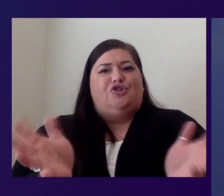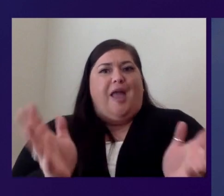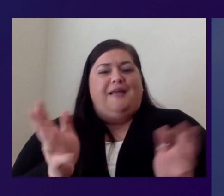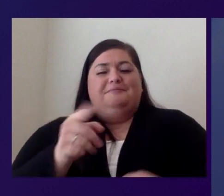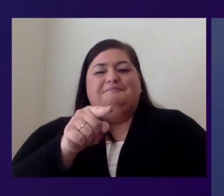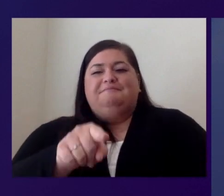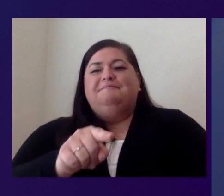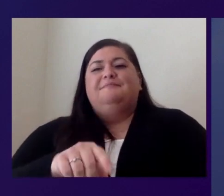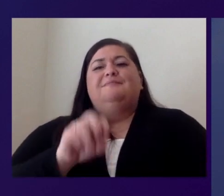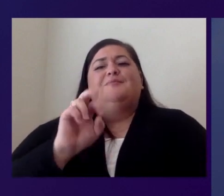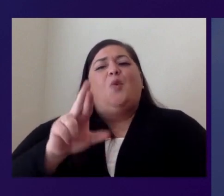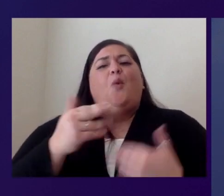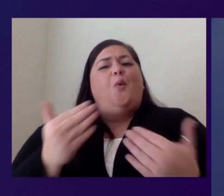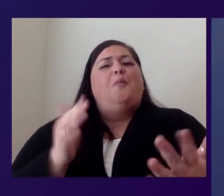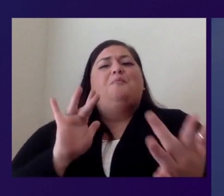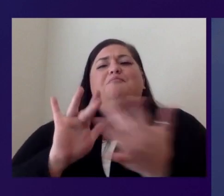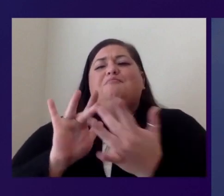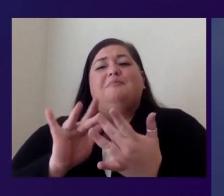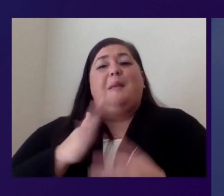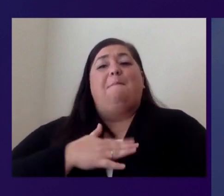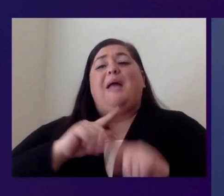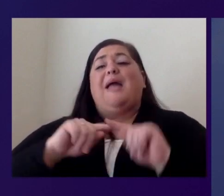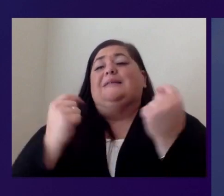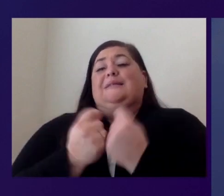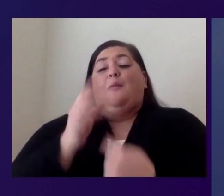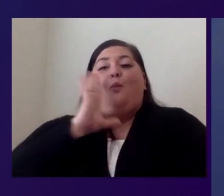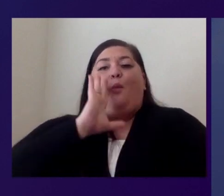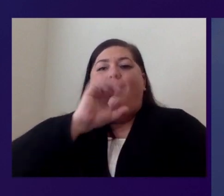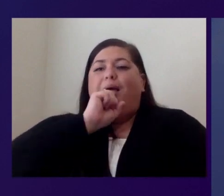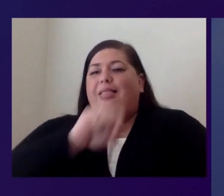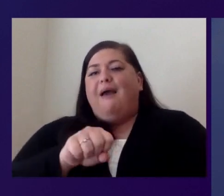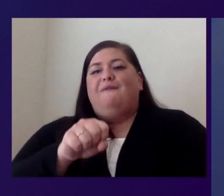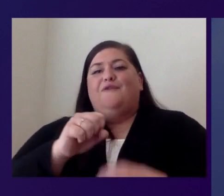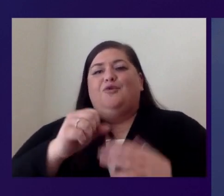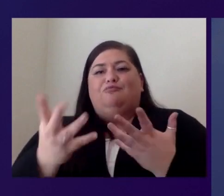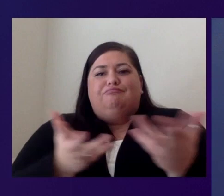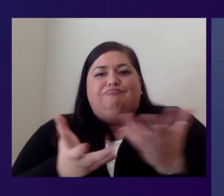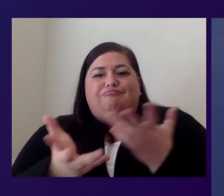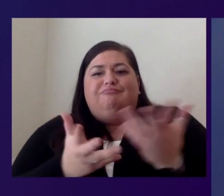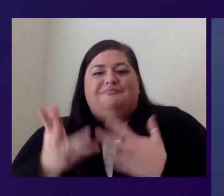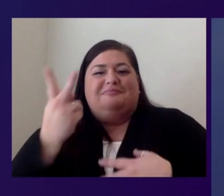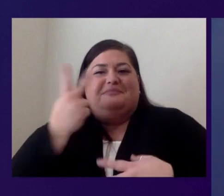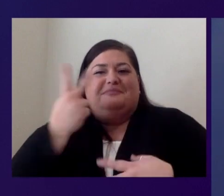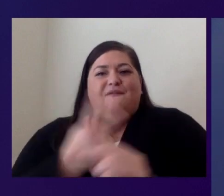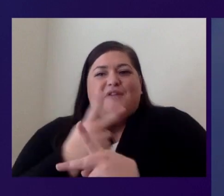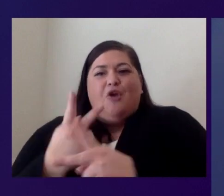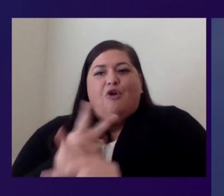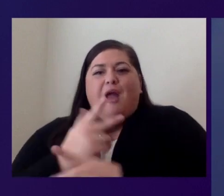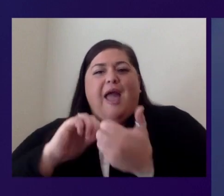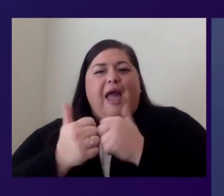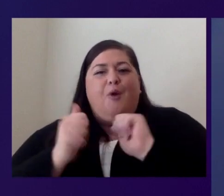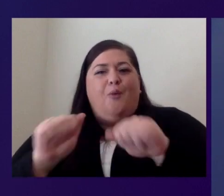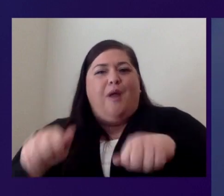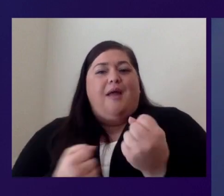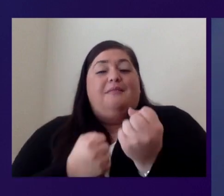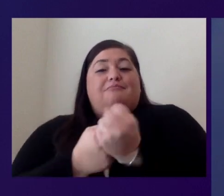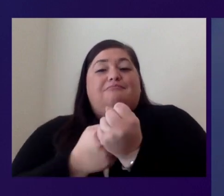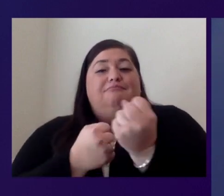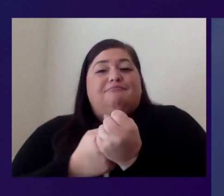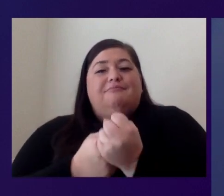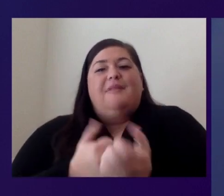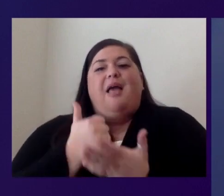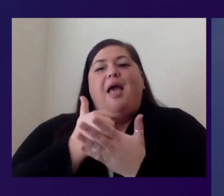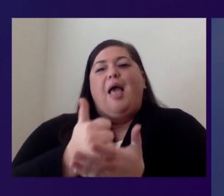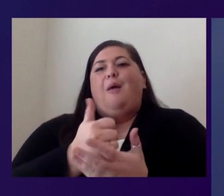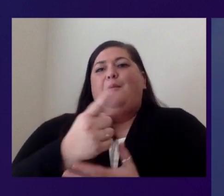reach out to us, of course. My team would love to be in touch with you to figure out exactly what we can do to help support you and to help you grow with your